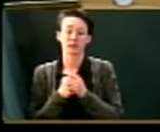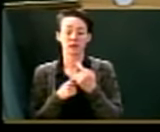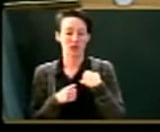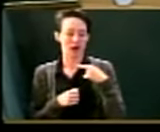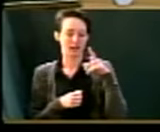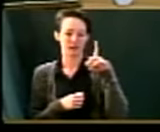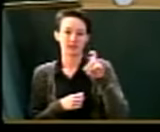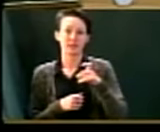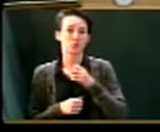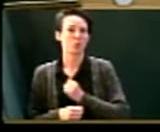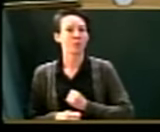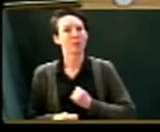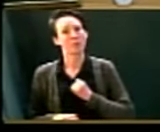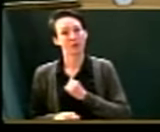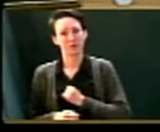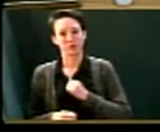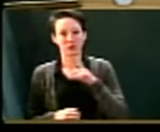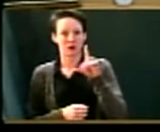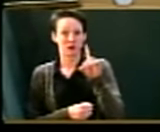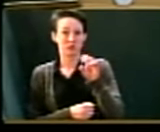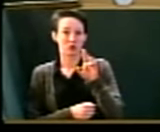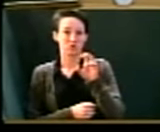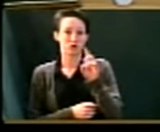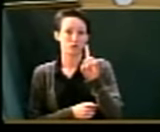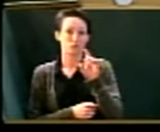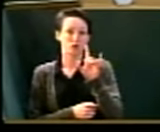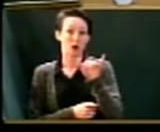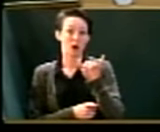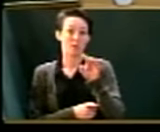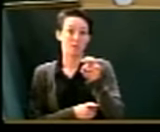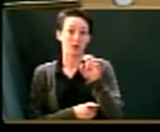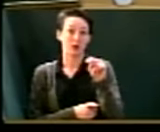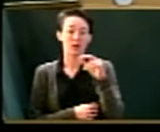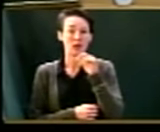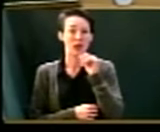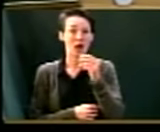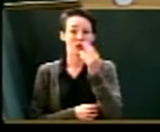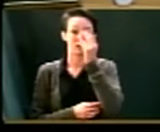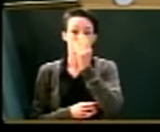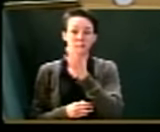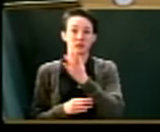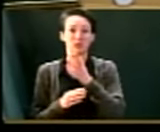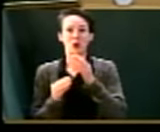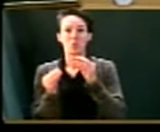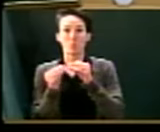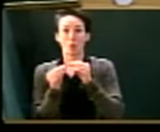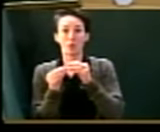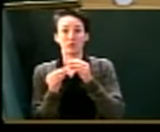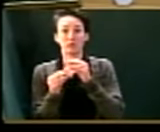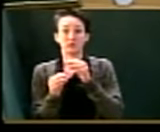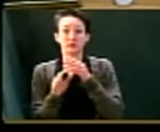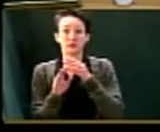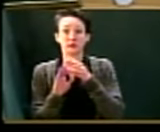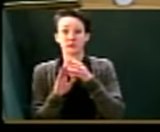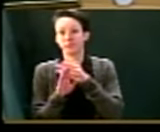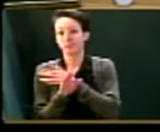to apologize to Dr. Drummond not giving you more heads up on this. I just